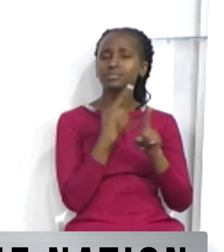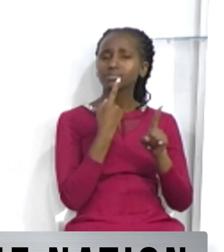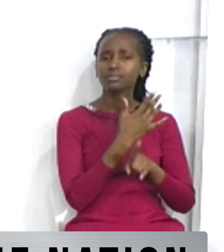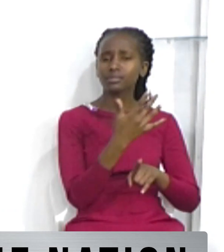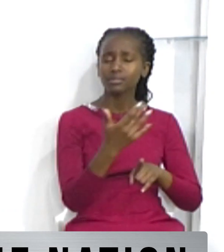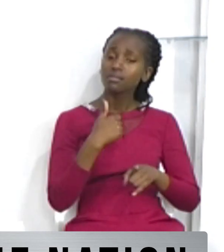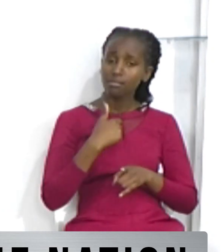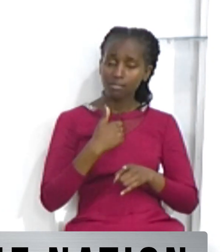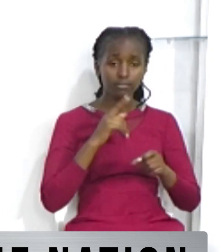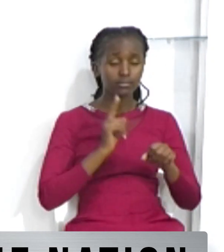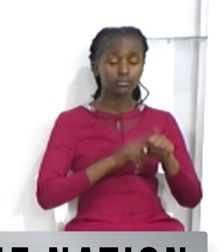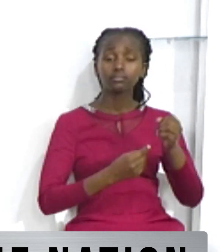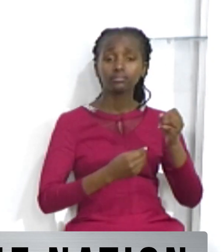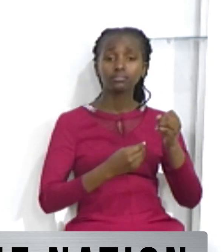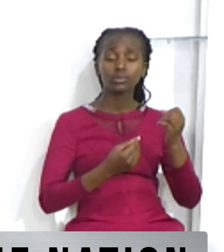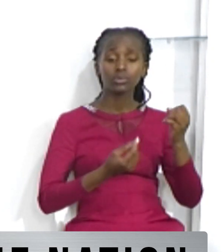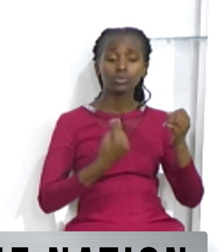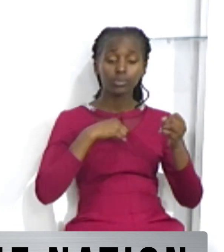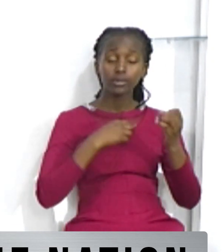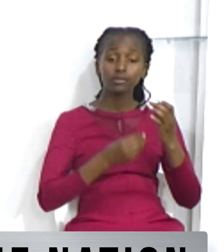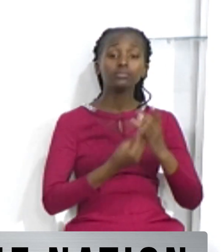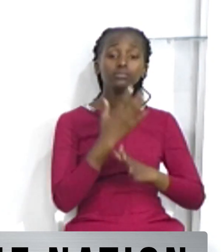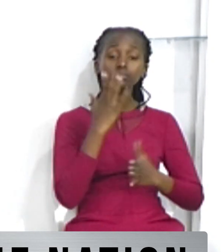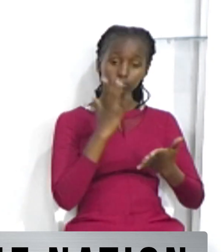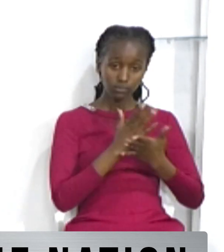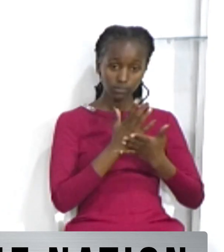lot of it, but at one point